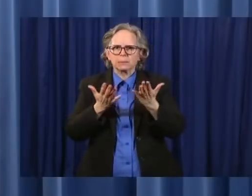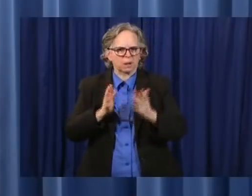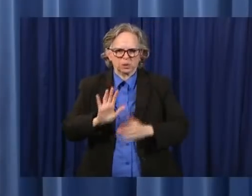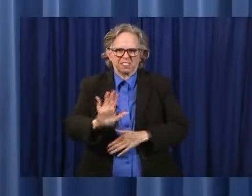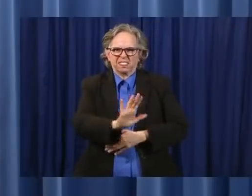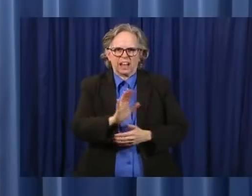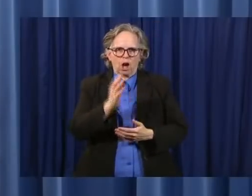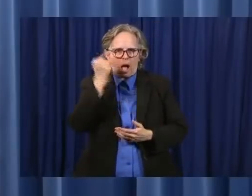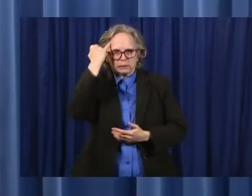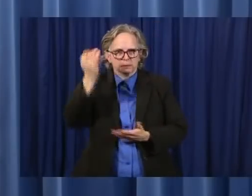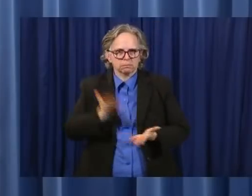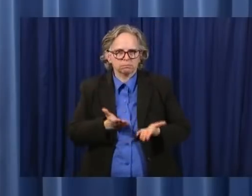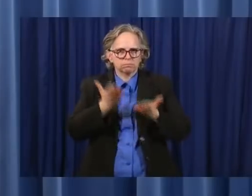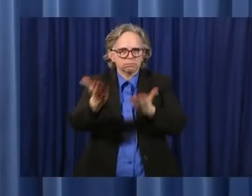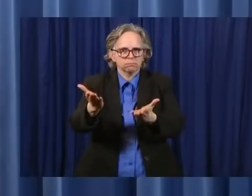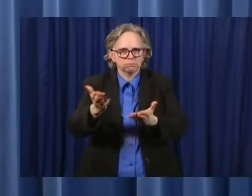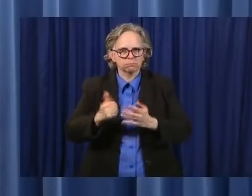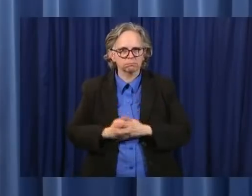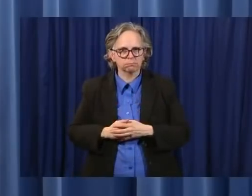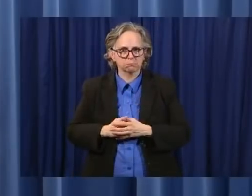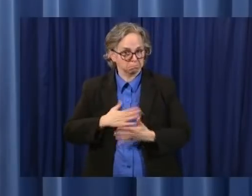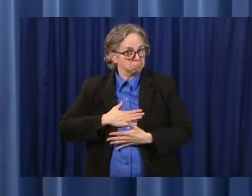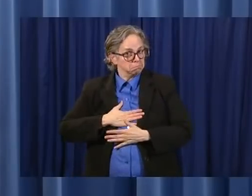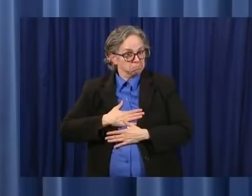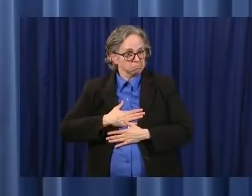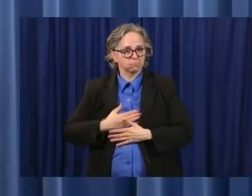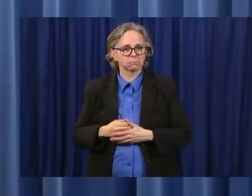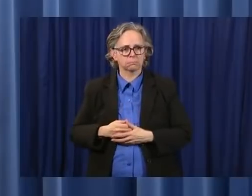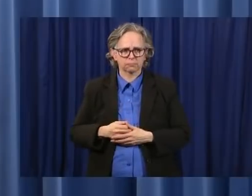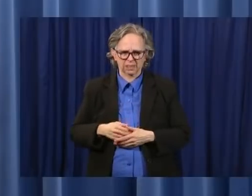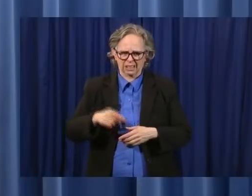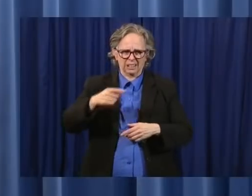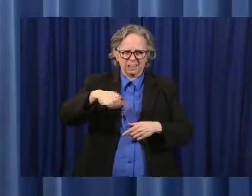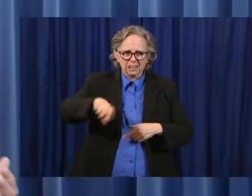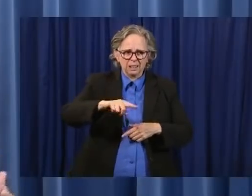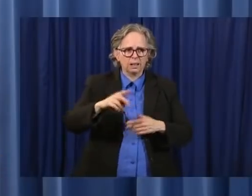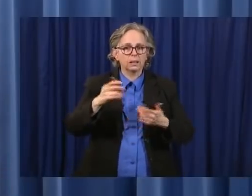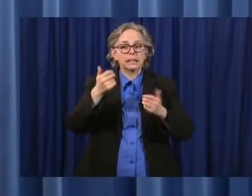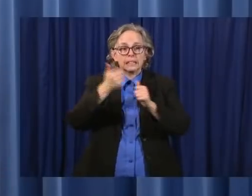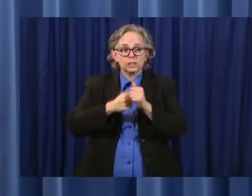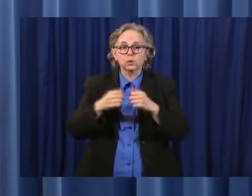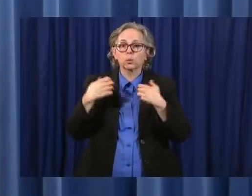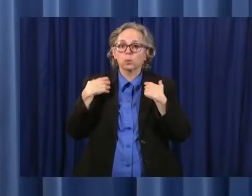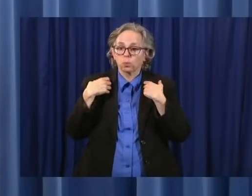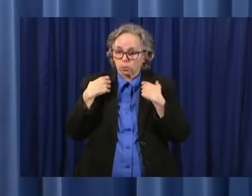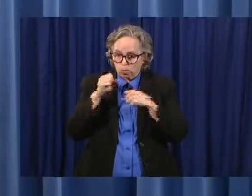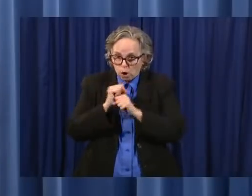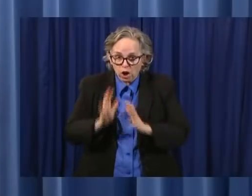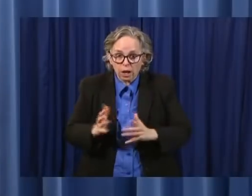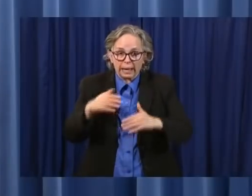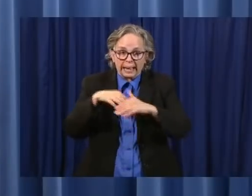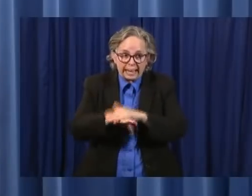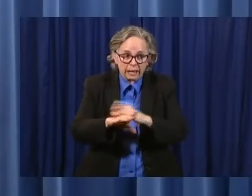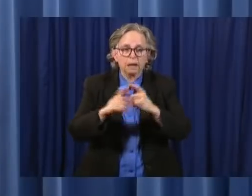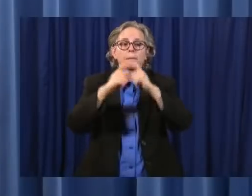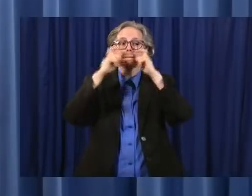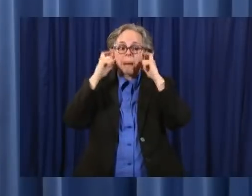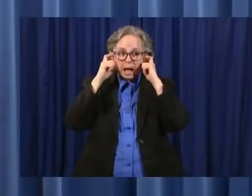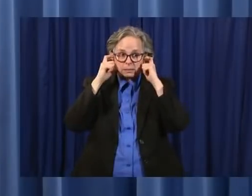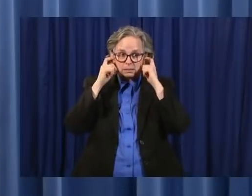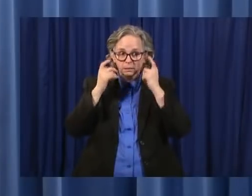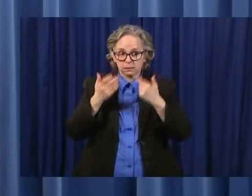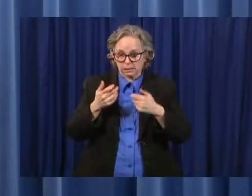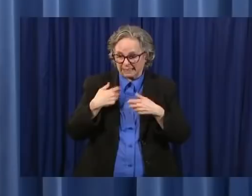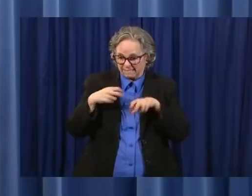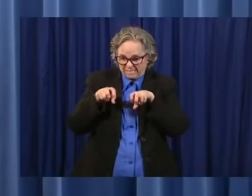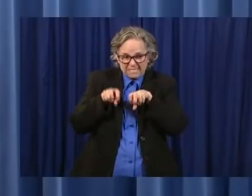office workers would wear a mask in, and if they're working close together, they would continue to wear a mask. We